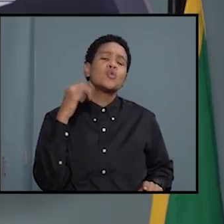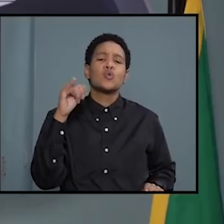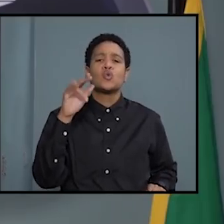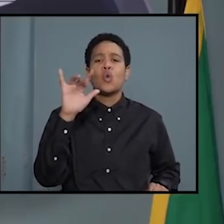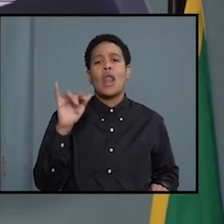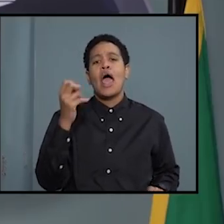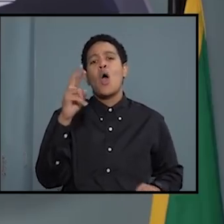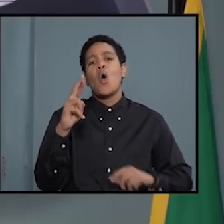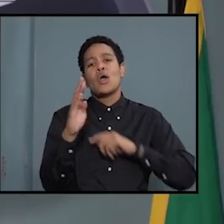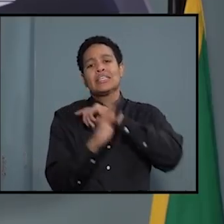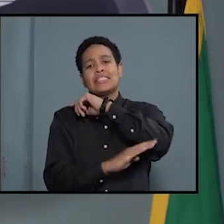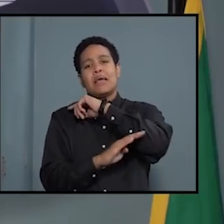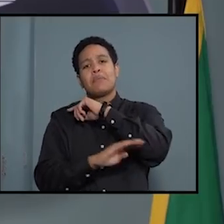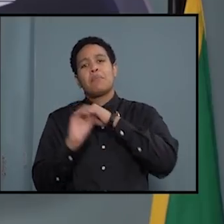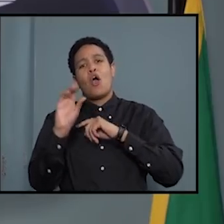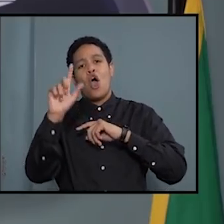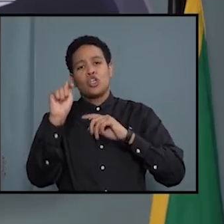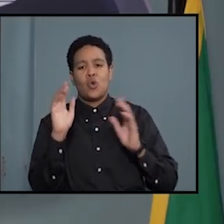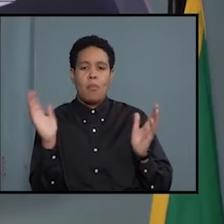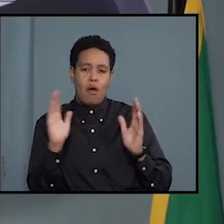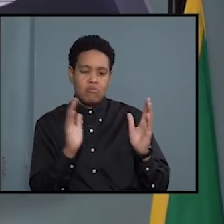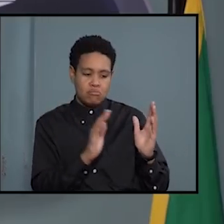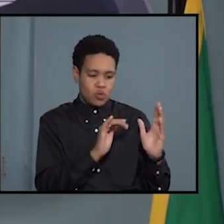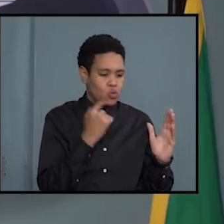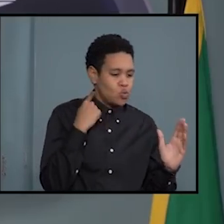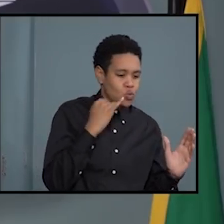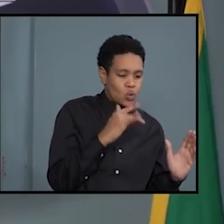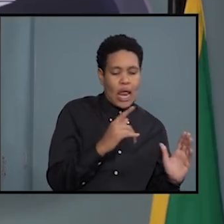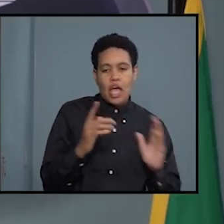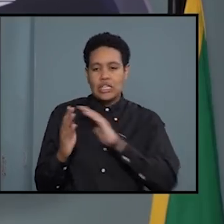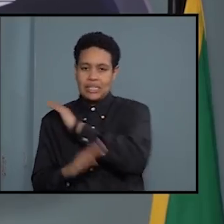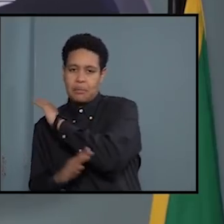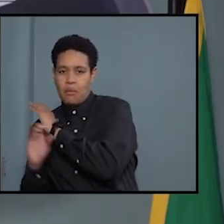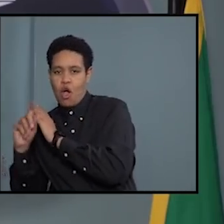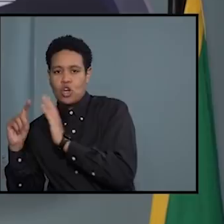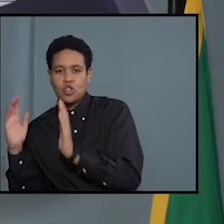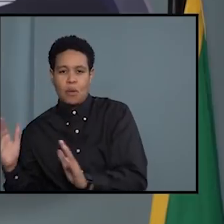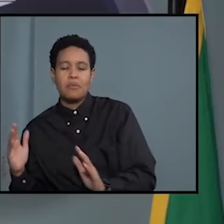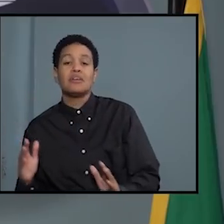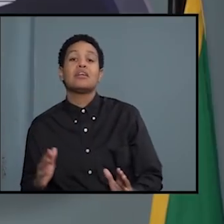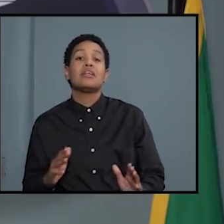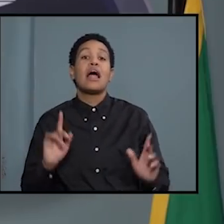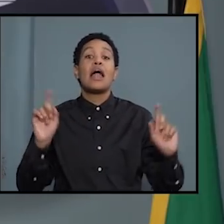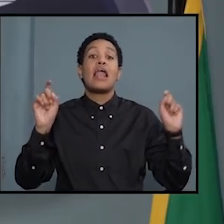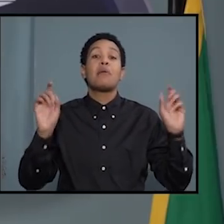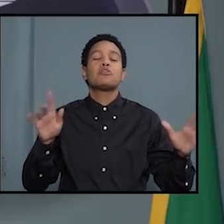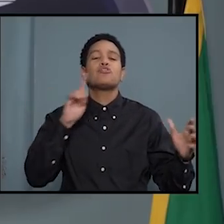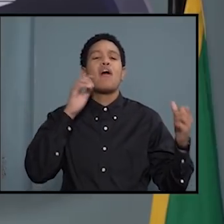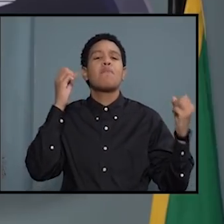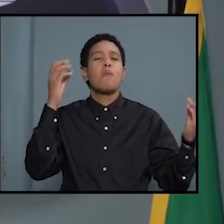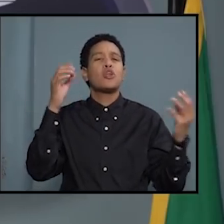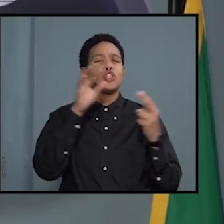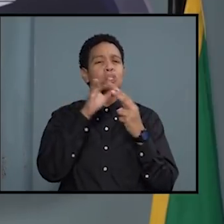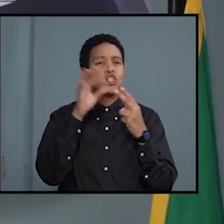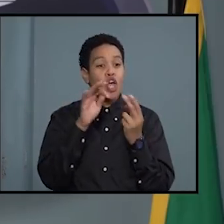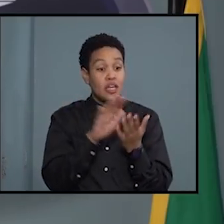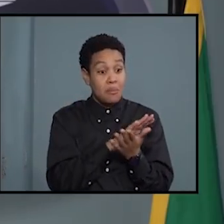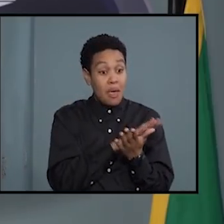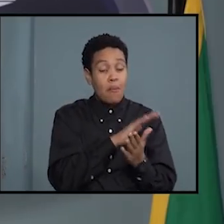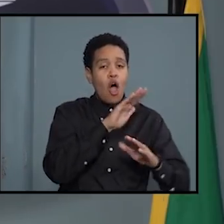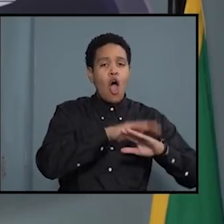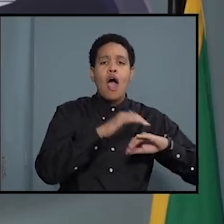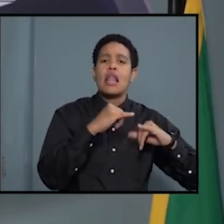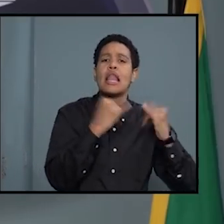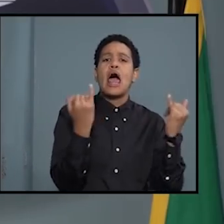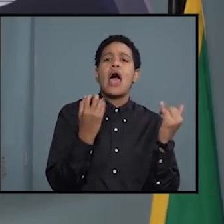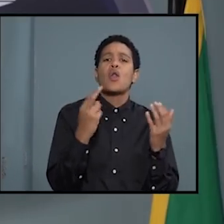or September, October. The administration of multi-choice papers, either online